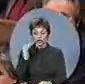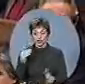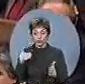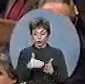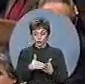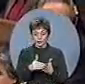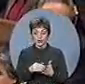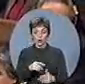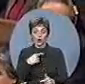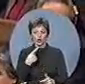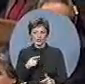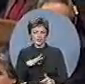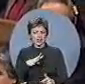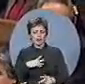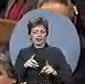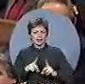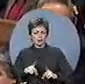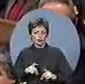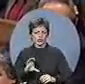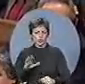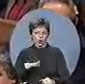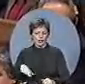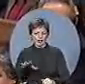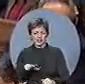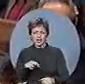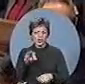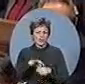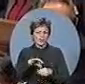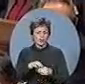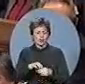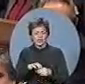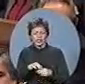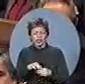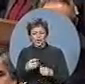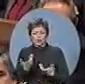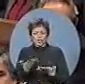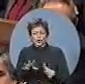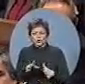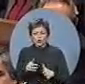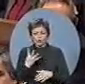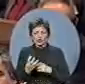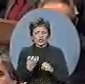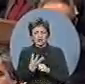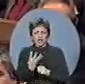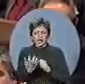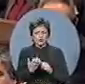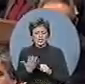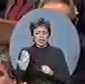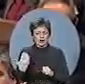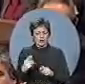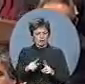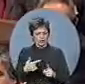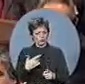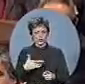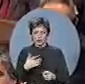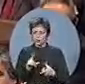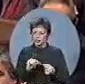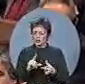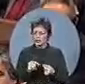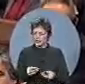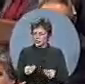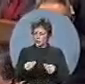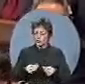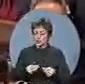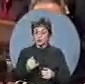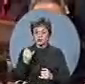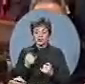about 4 or 5 years ago. It seems to me, Mr. Speaker, they have a lot of explaining to do, but they told the Canadian public in the last election, Mr. Speaker, that they wanted